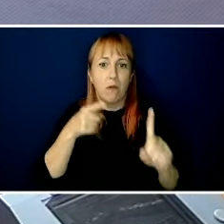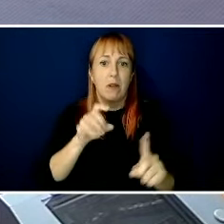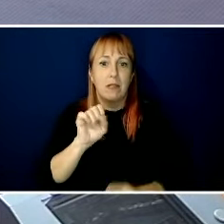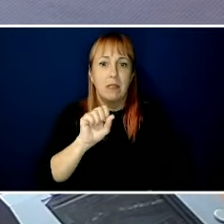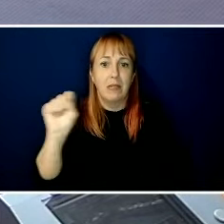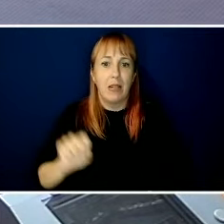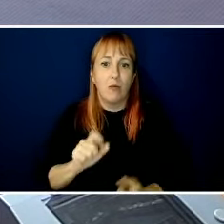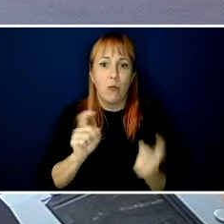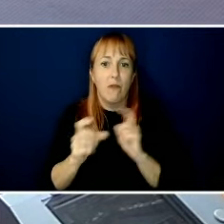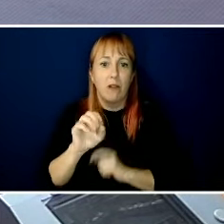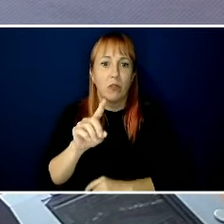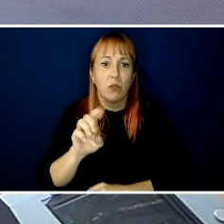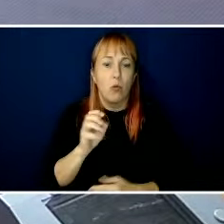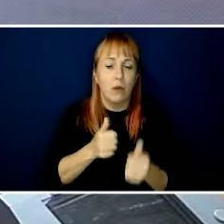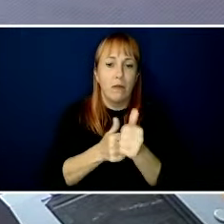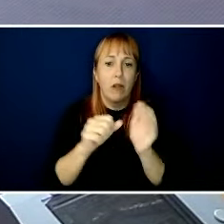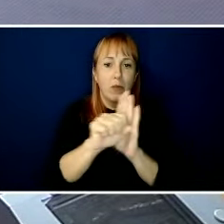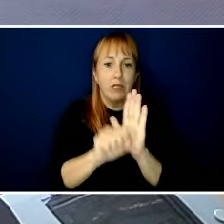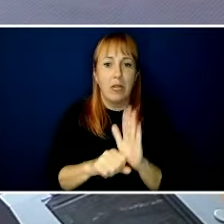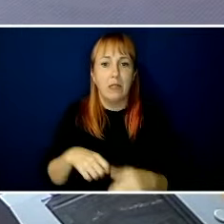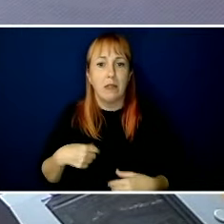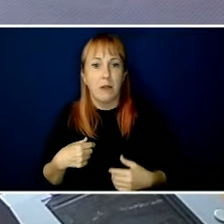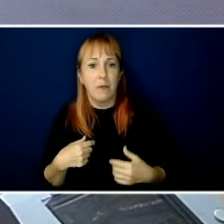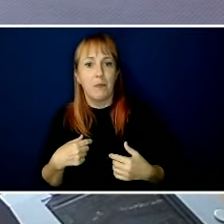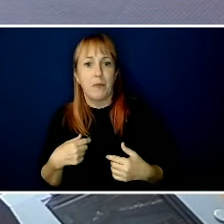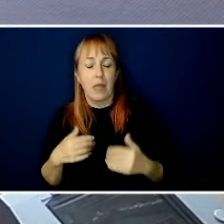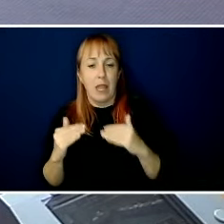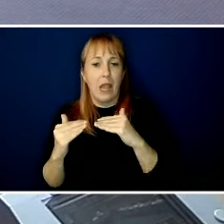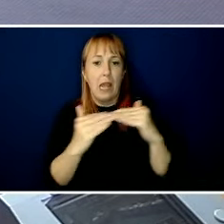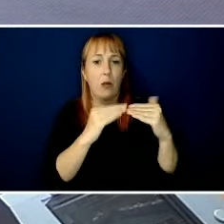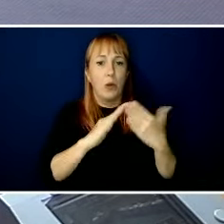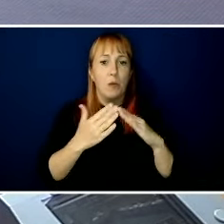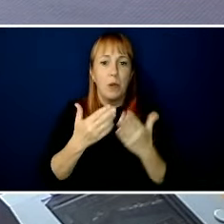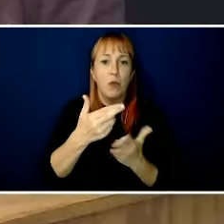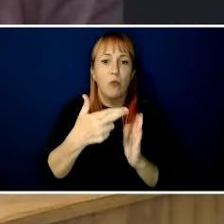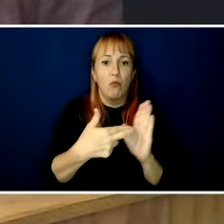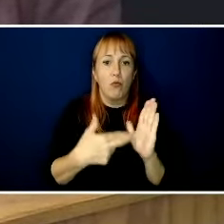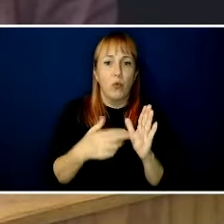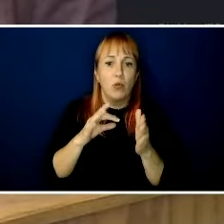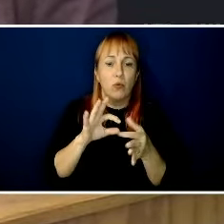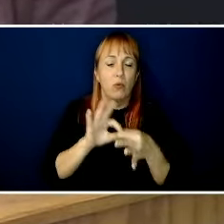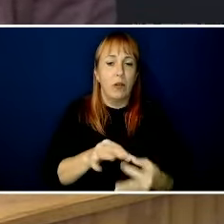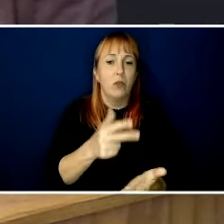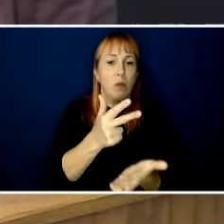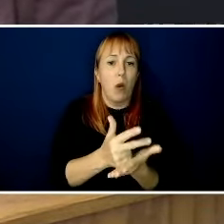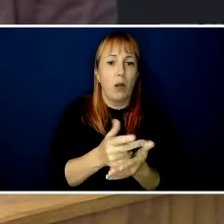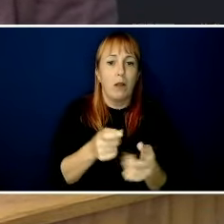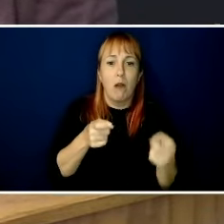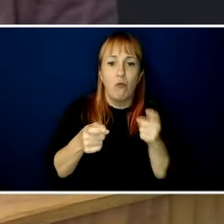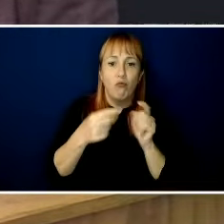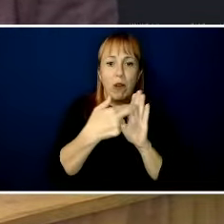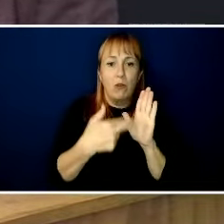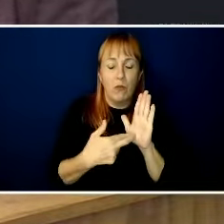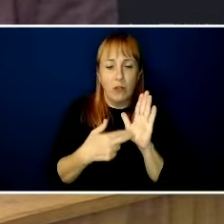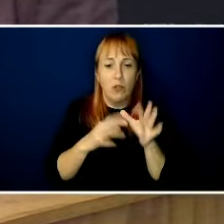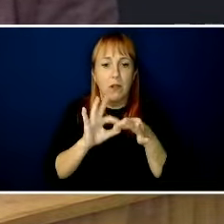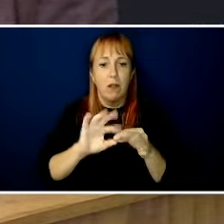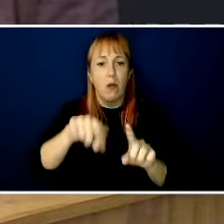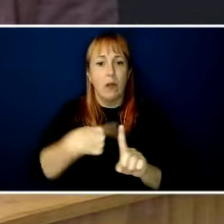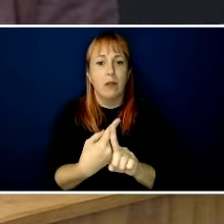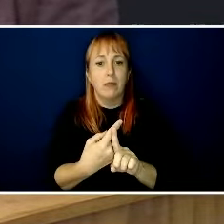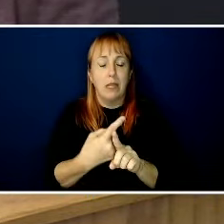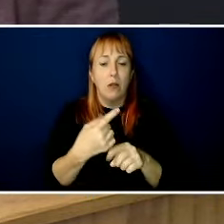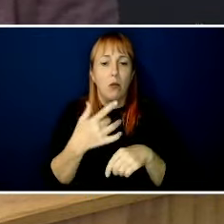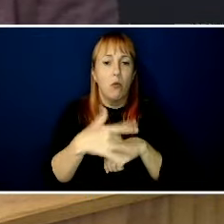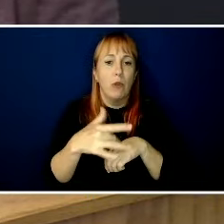climate-friendly and equitable communities rules related to parking lot regulations, allow single-room